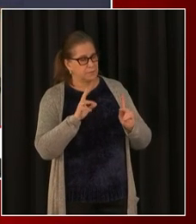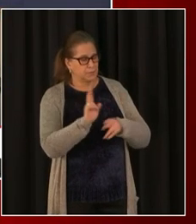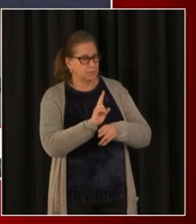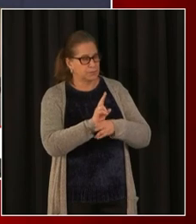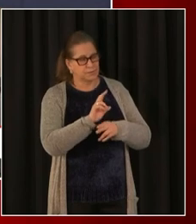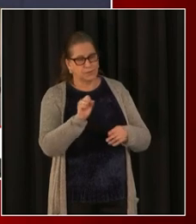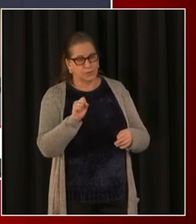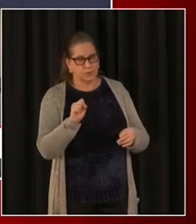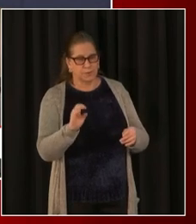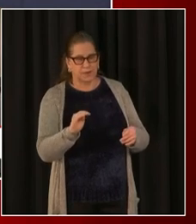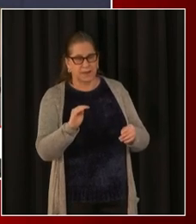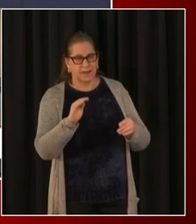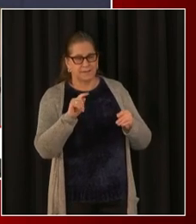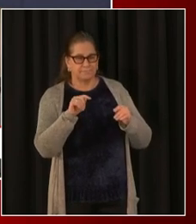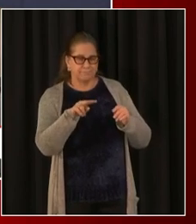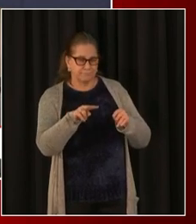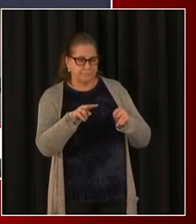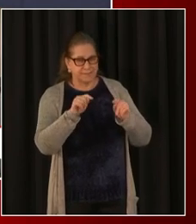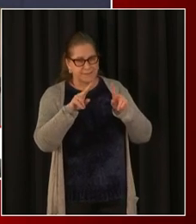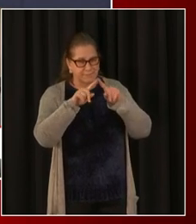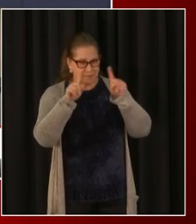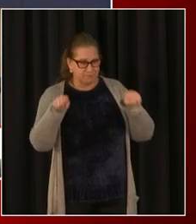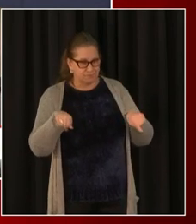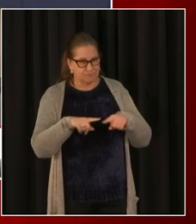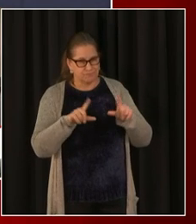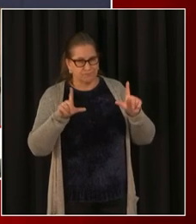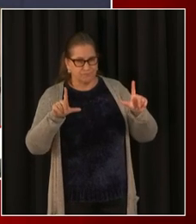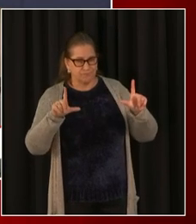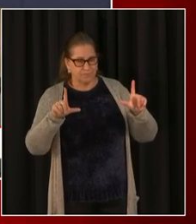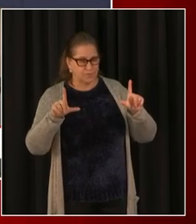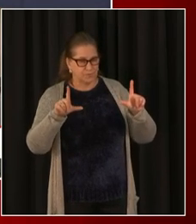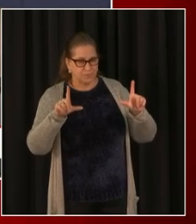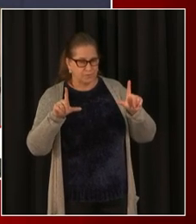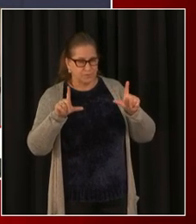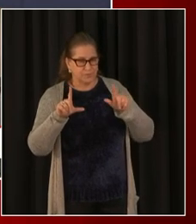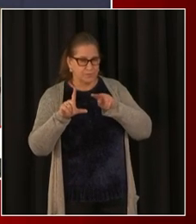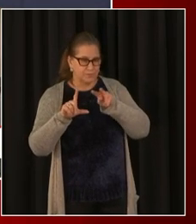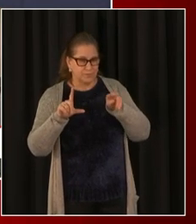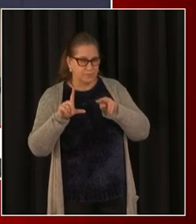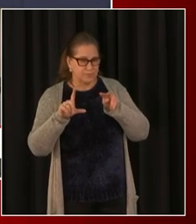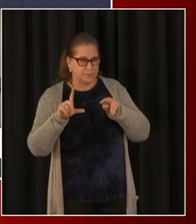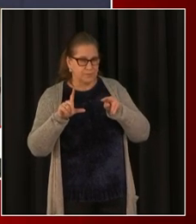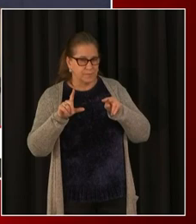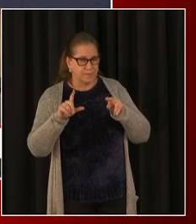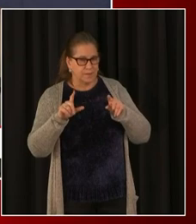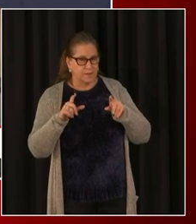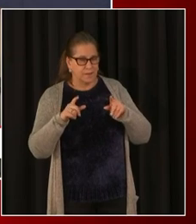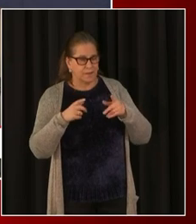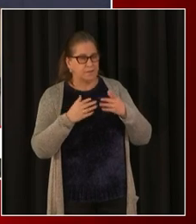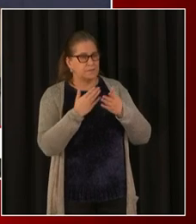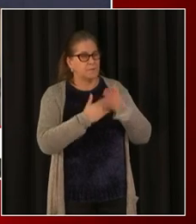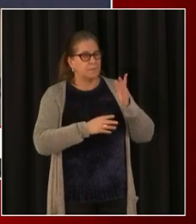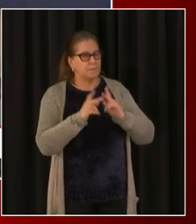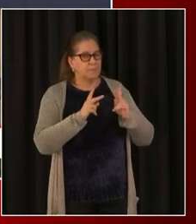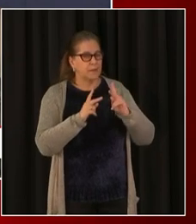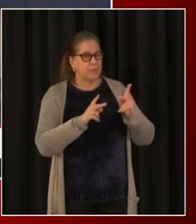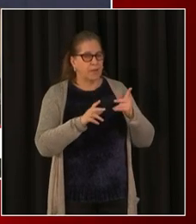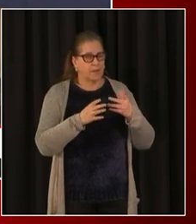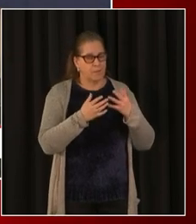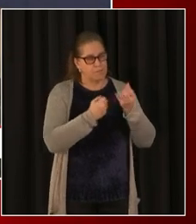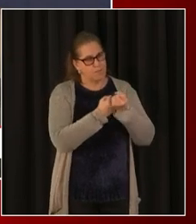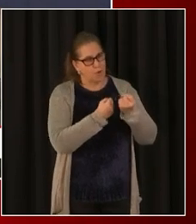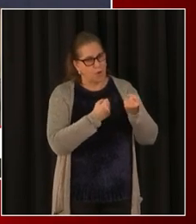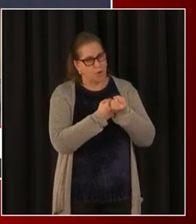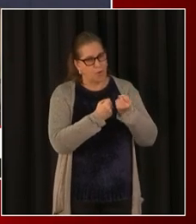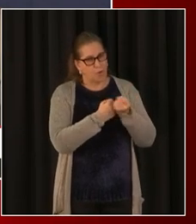and they made it very, very clear that if any pro-Trump people happen to come east of the river, there might be a little bit of